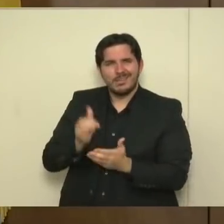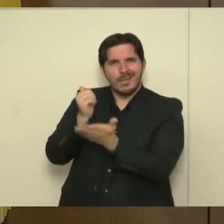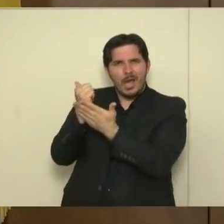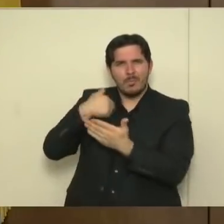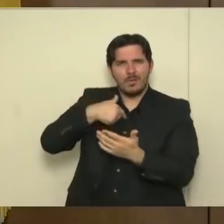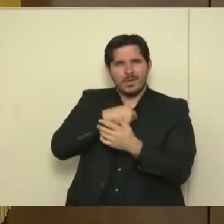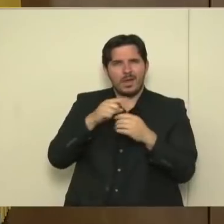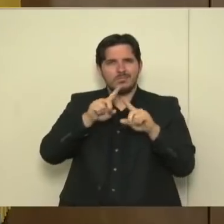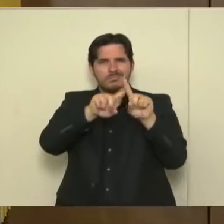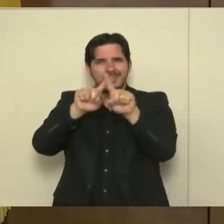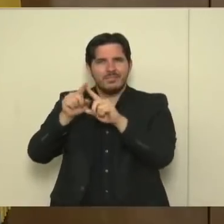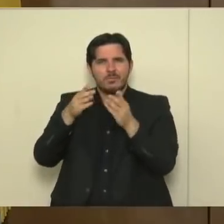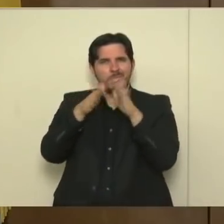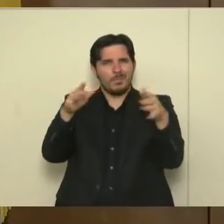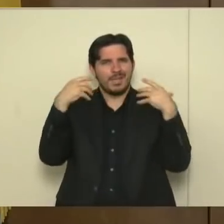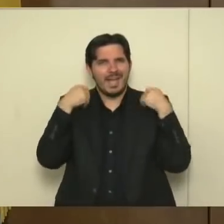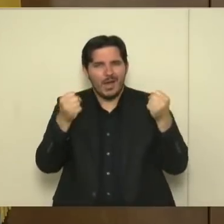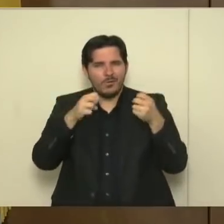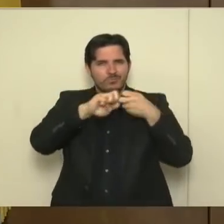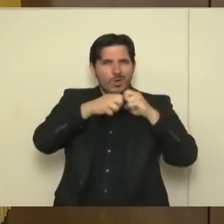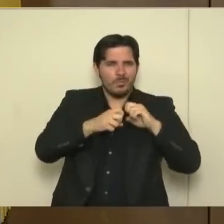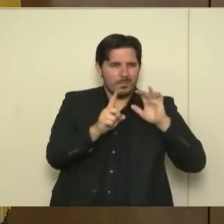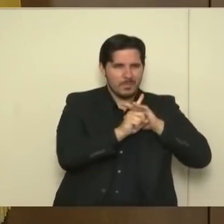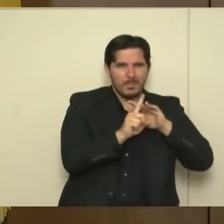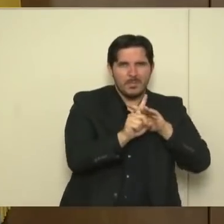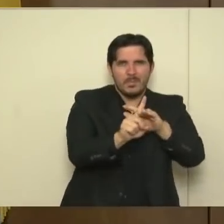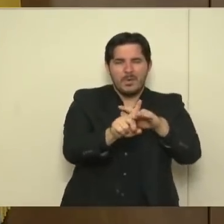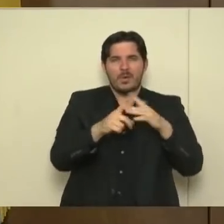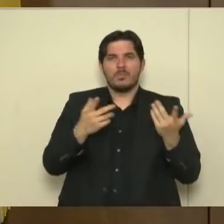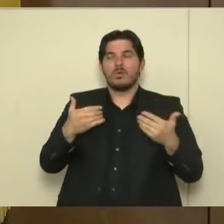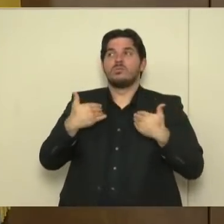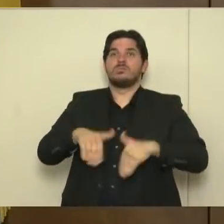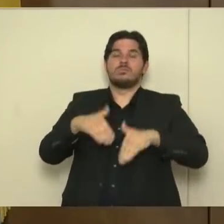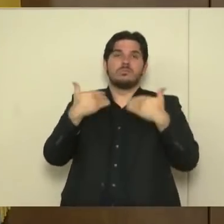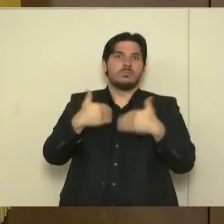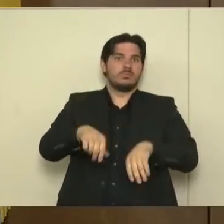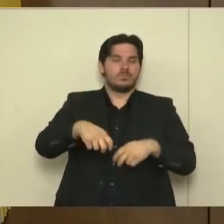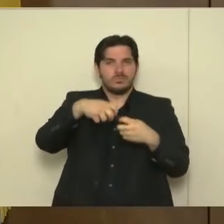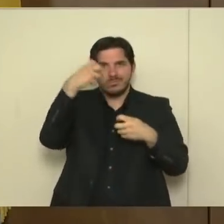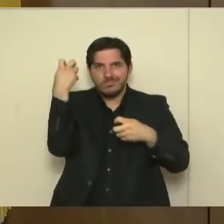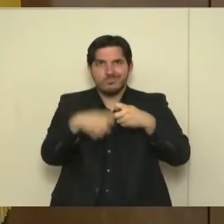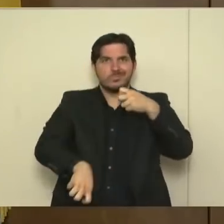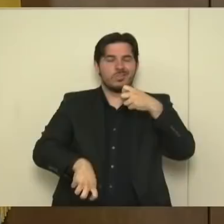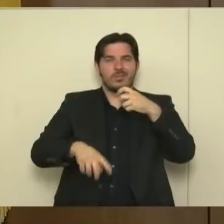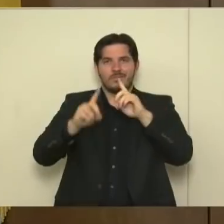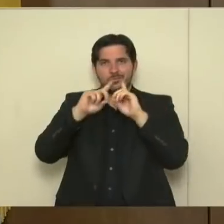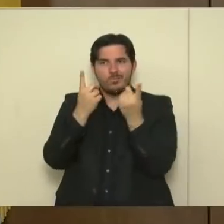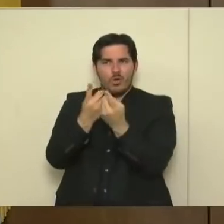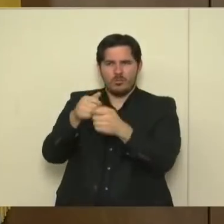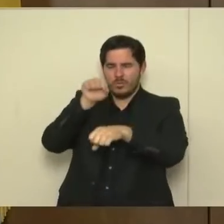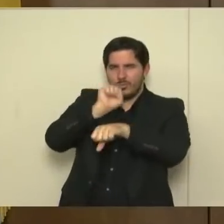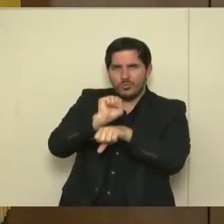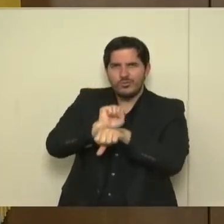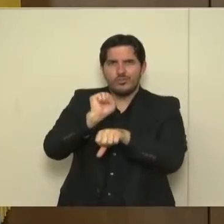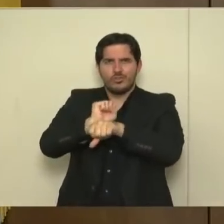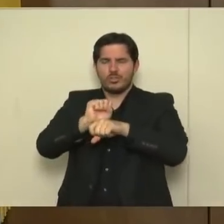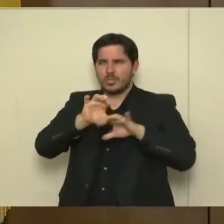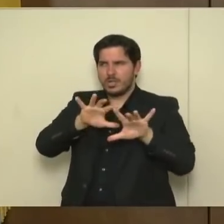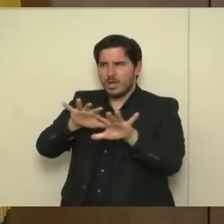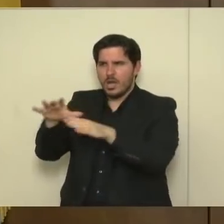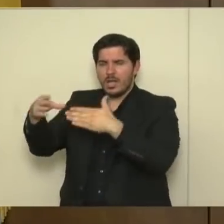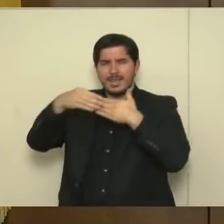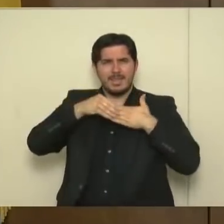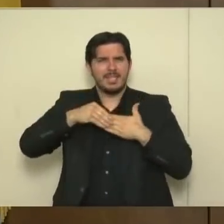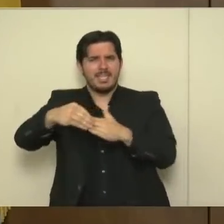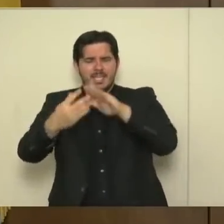of employees and breadth of responsibility, it is a very difficult and complex department to lead and